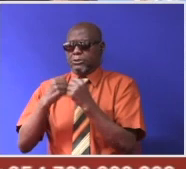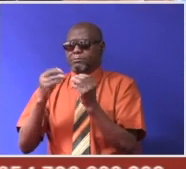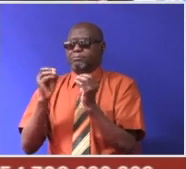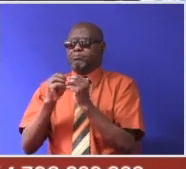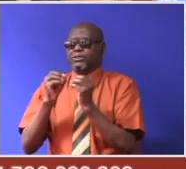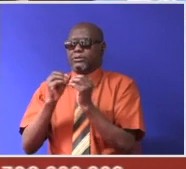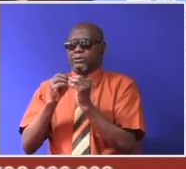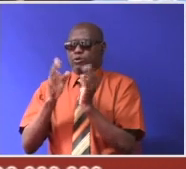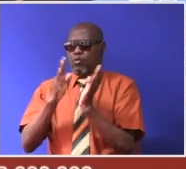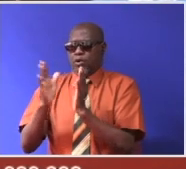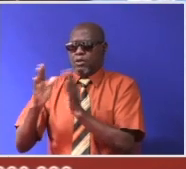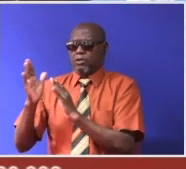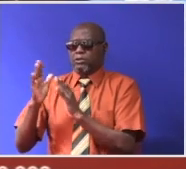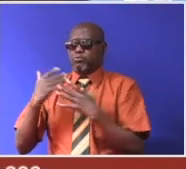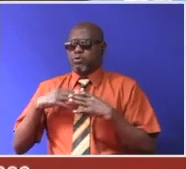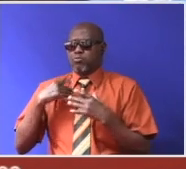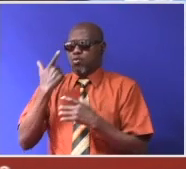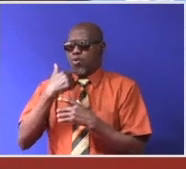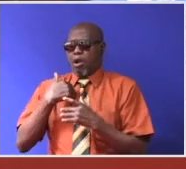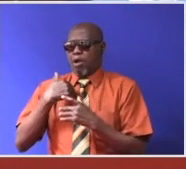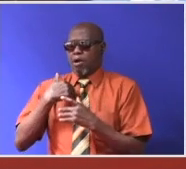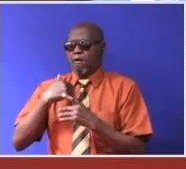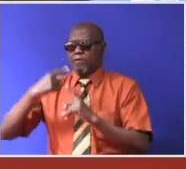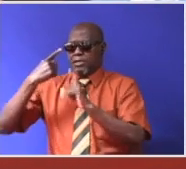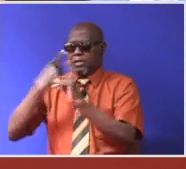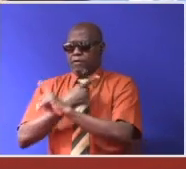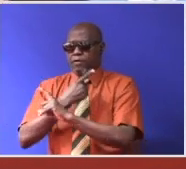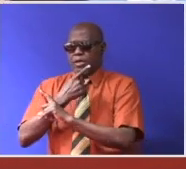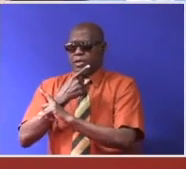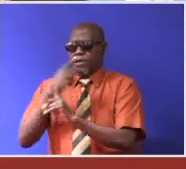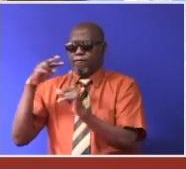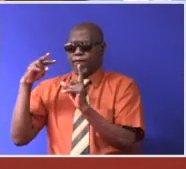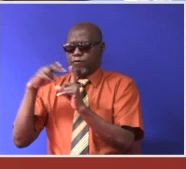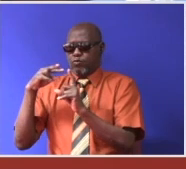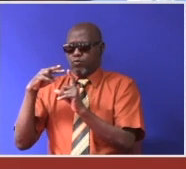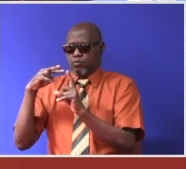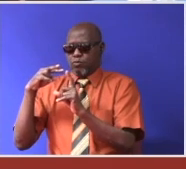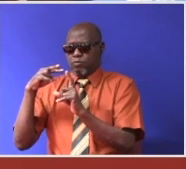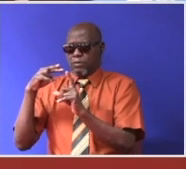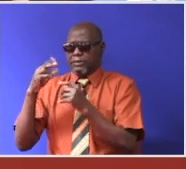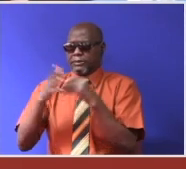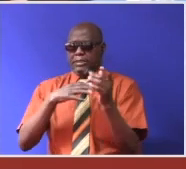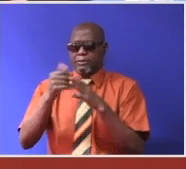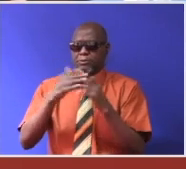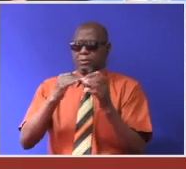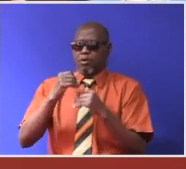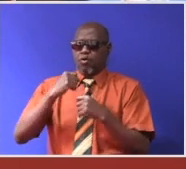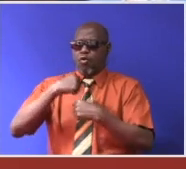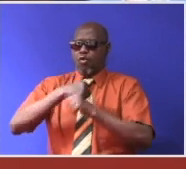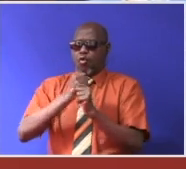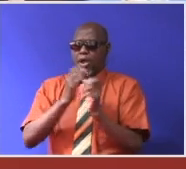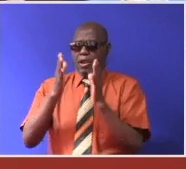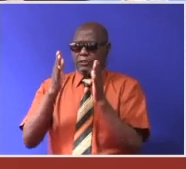by people of a different viewpoint. And it doesn't matter whether the organizers and sponsors are